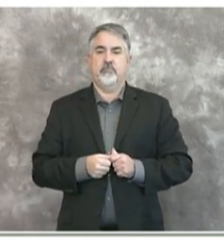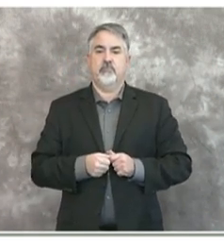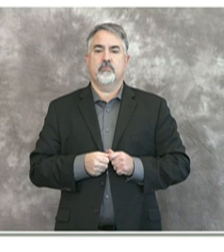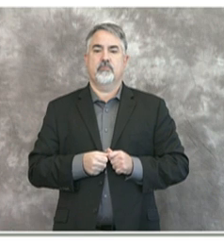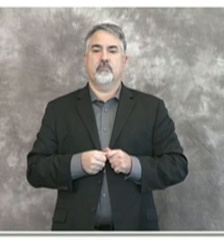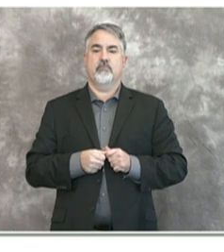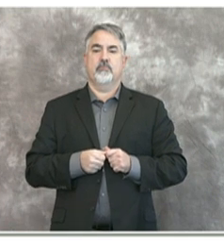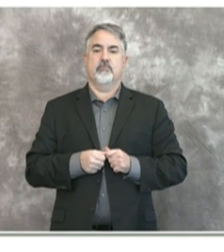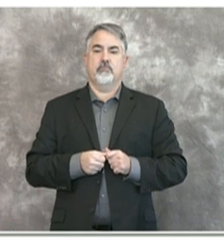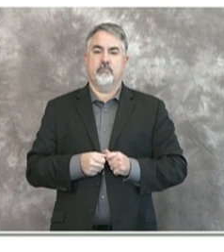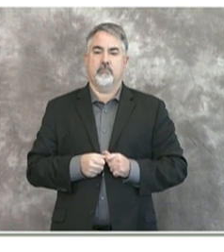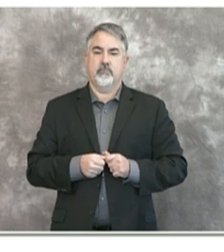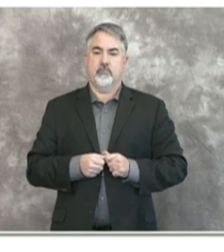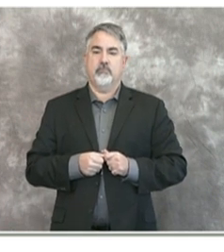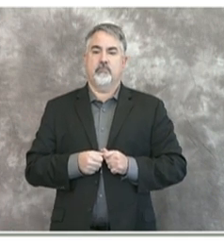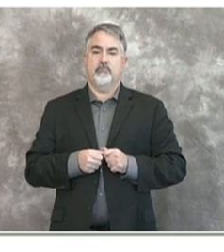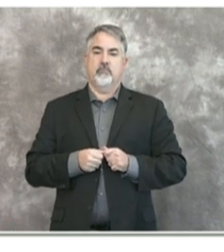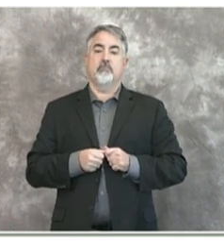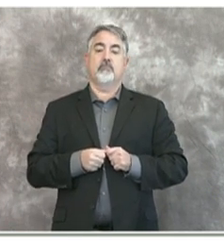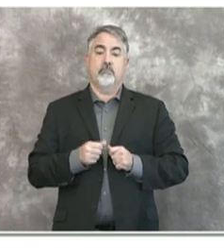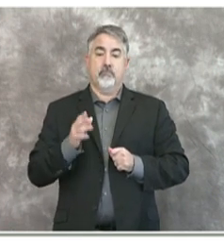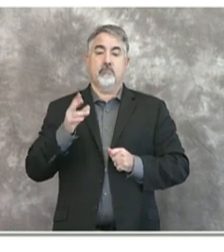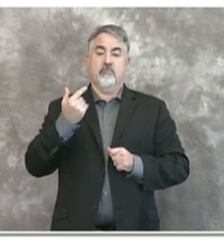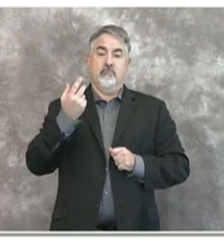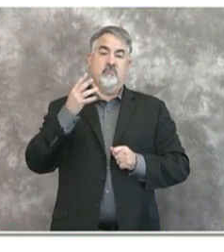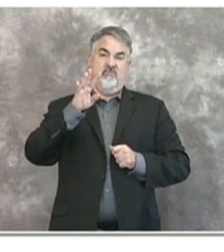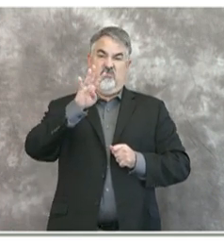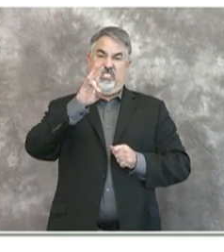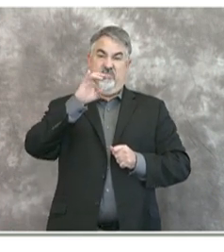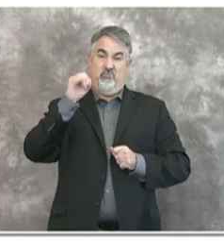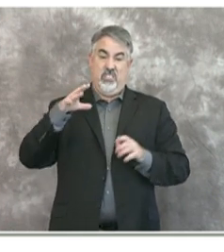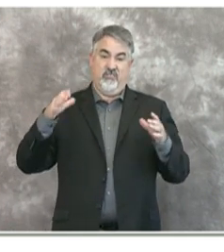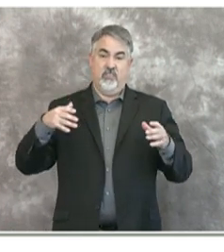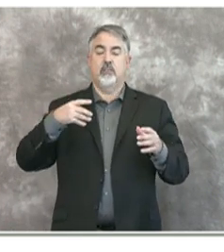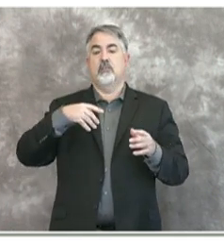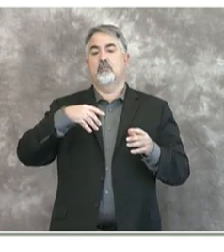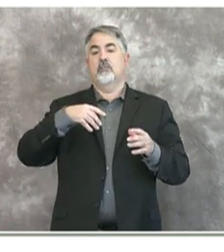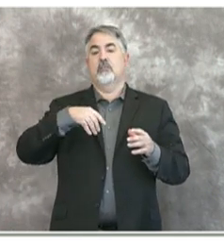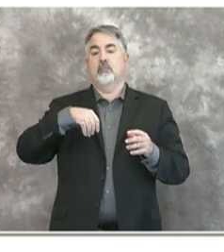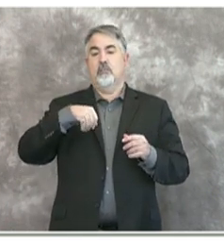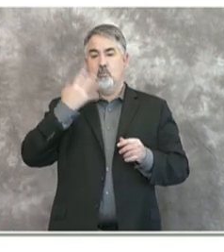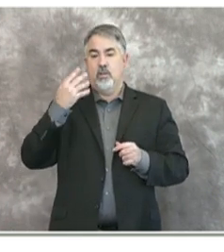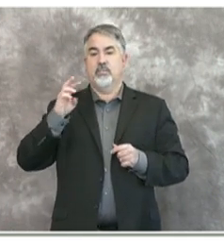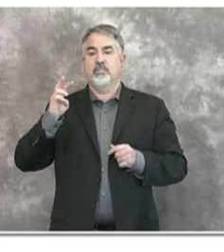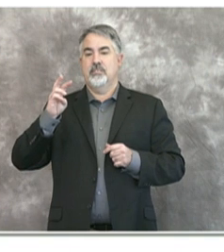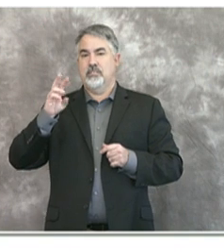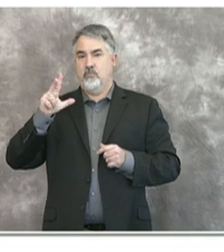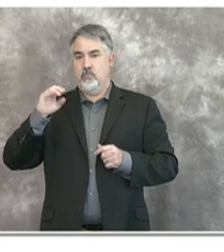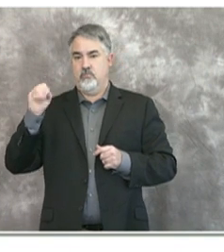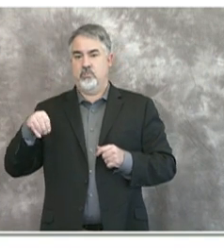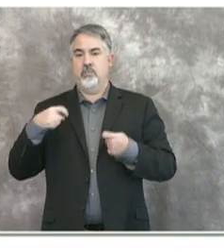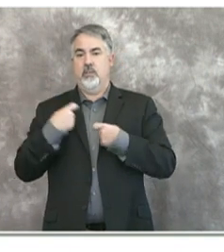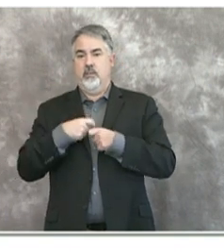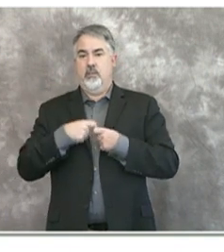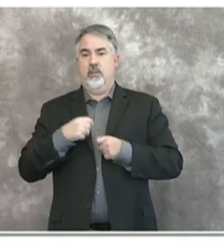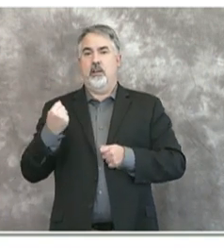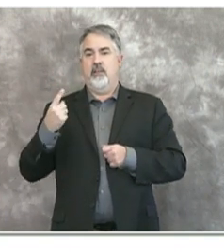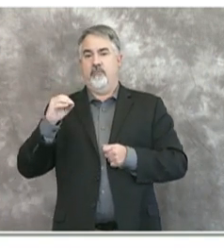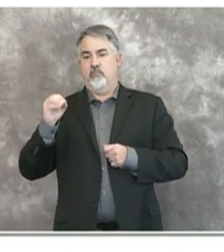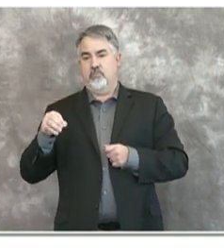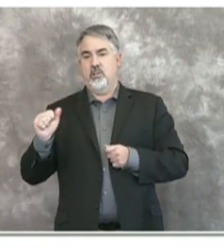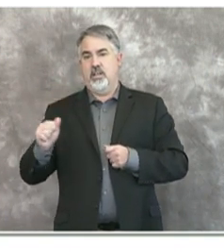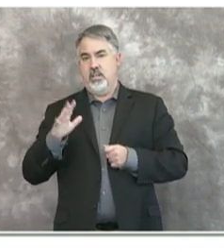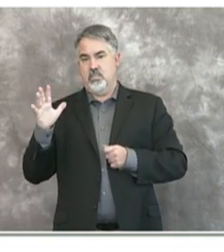73 or 47% are white, 63 or 41% are Hispanic or Latino, 11 or 7% are Asian, 4